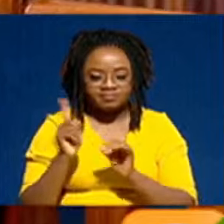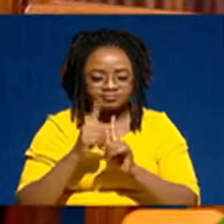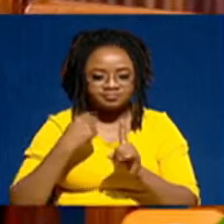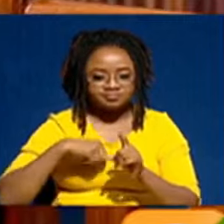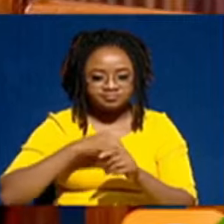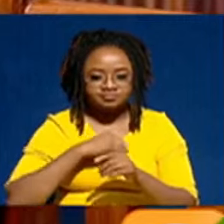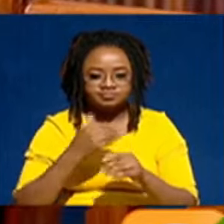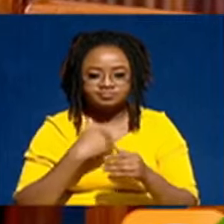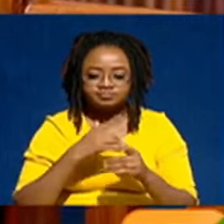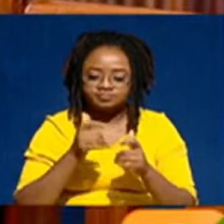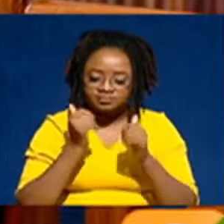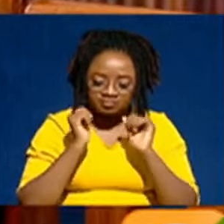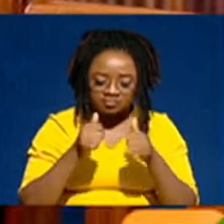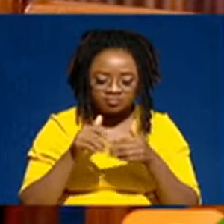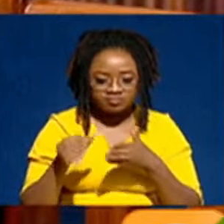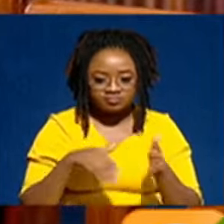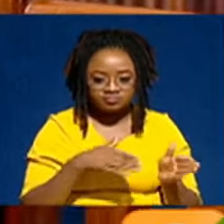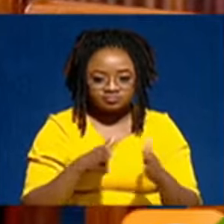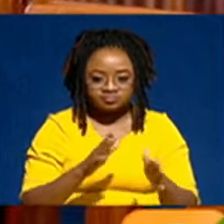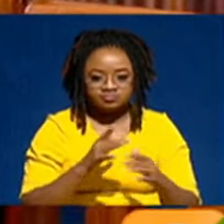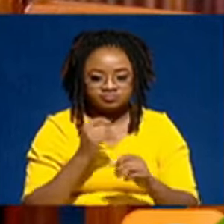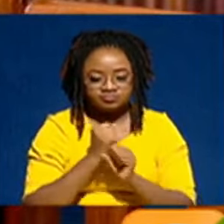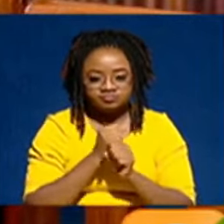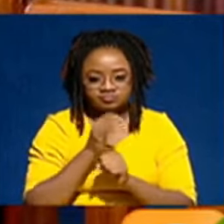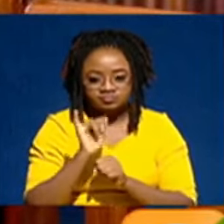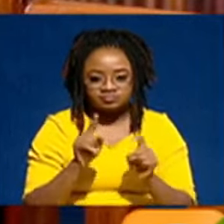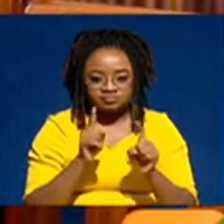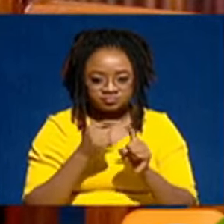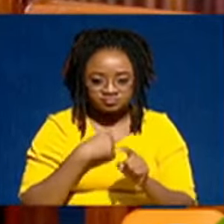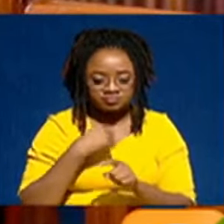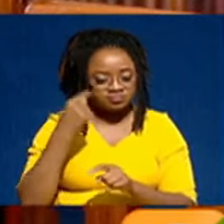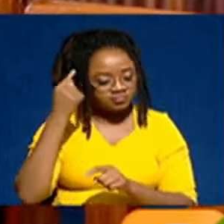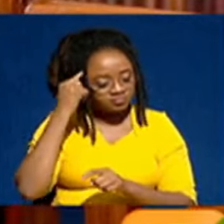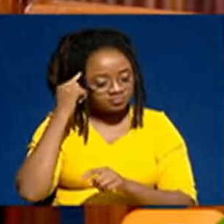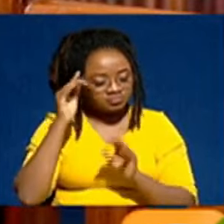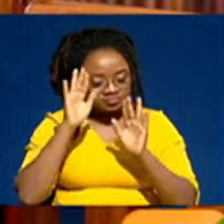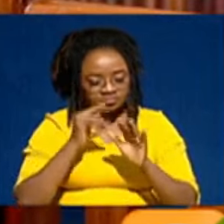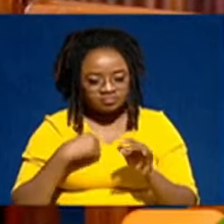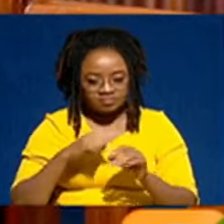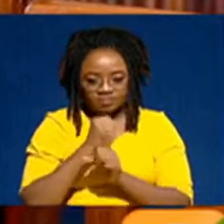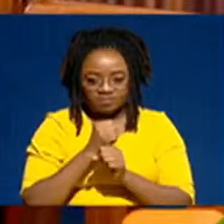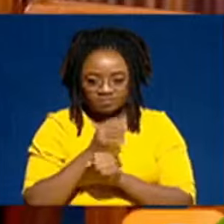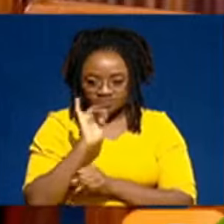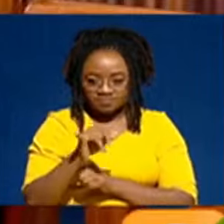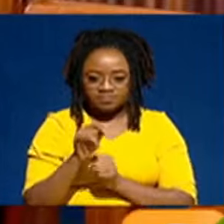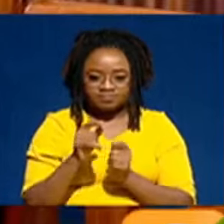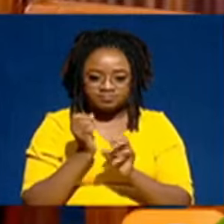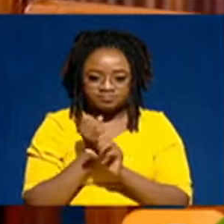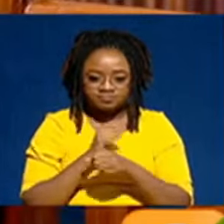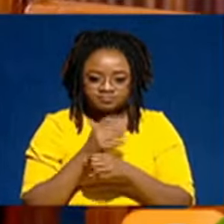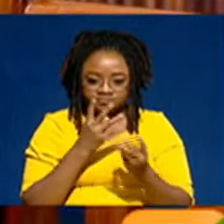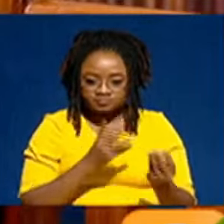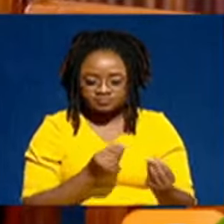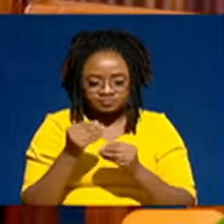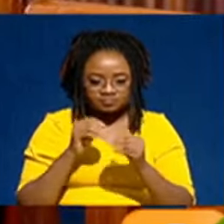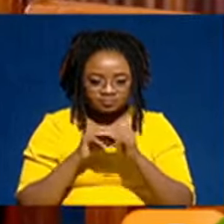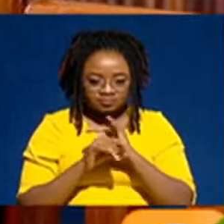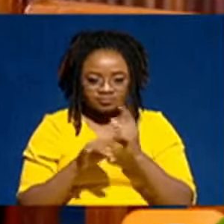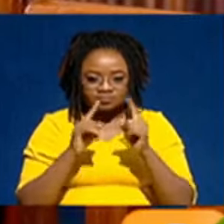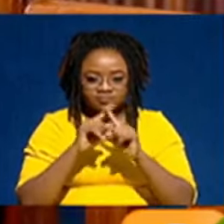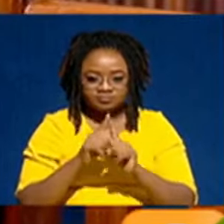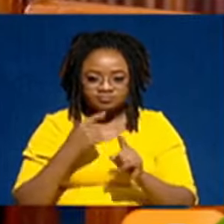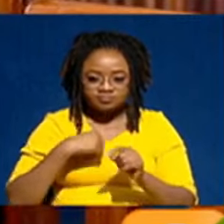opportunities as a nation to be able to do that. And I think we should be able to be making that even much more progressive. We also need to